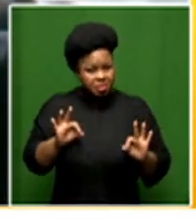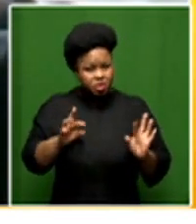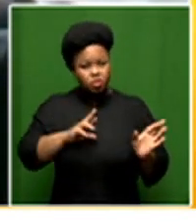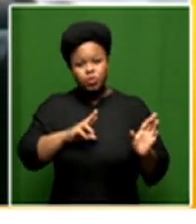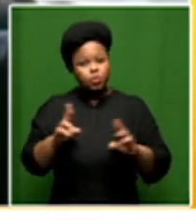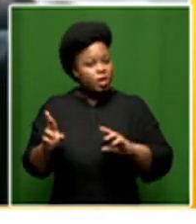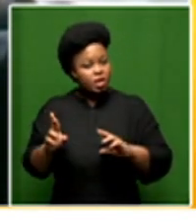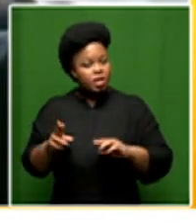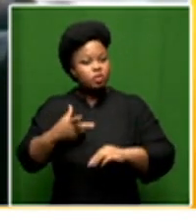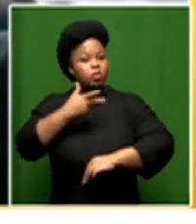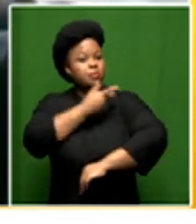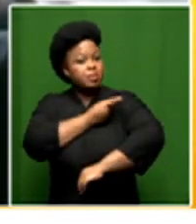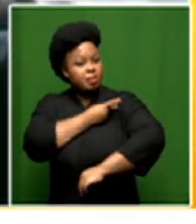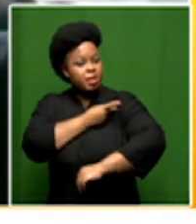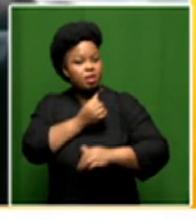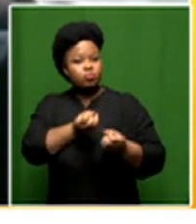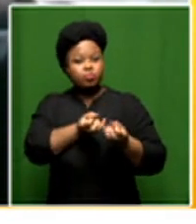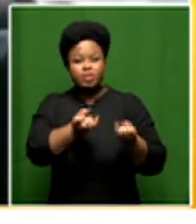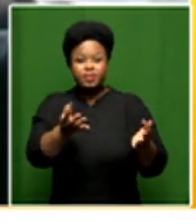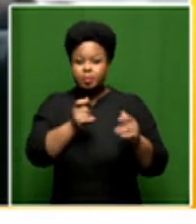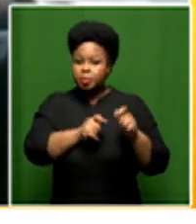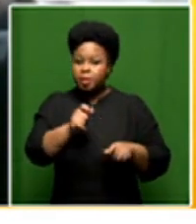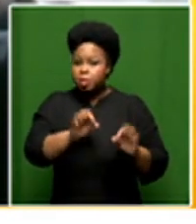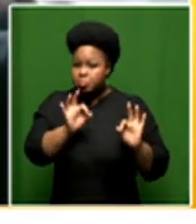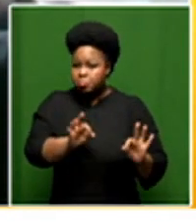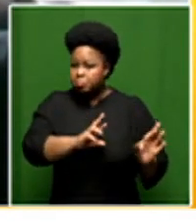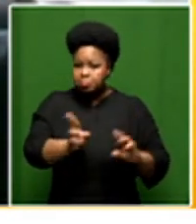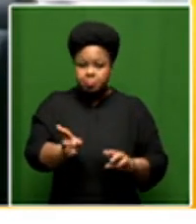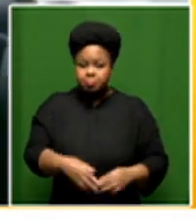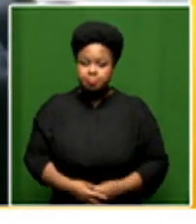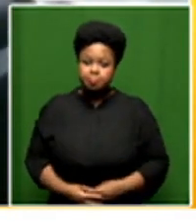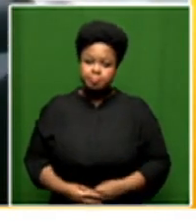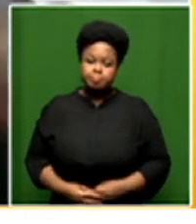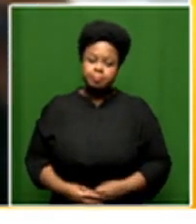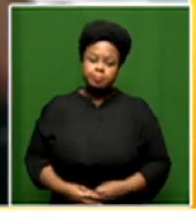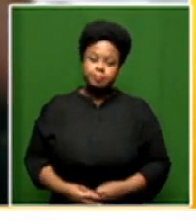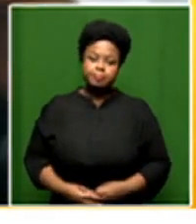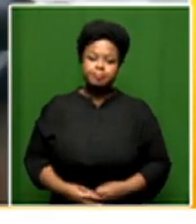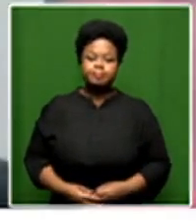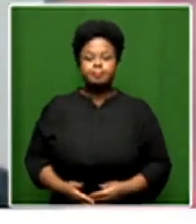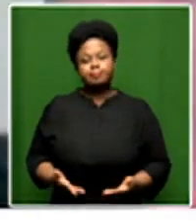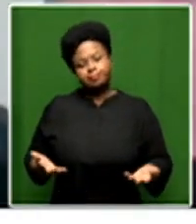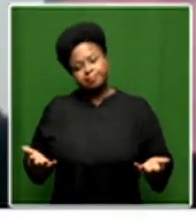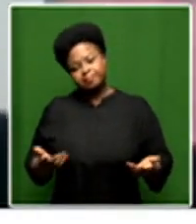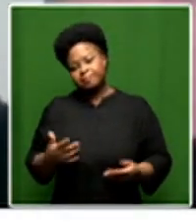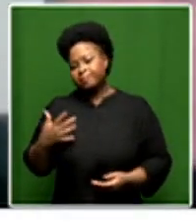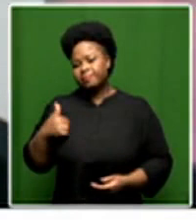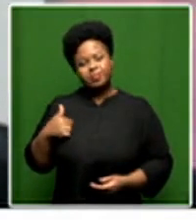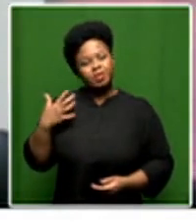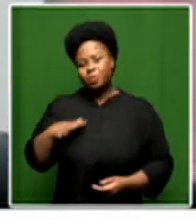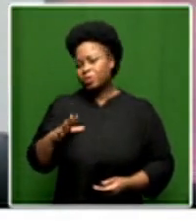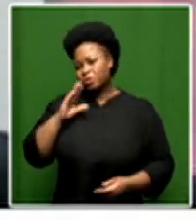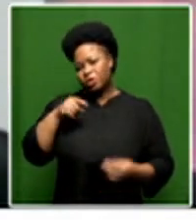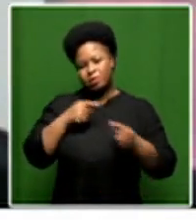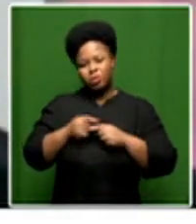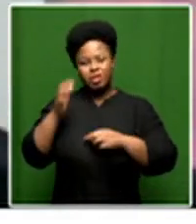ready to proceed with the rollout of vaccines? You see, again, I don't want to talk about